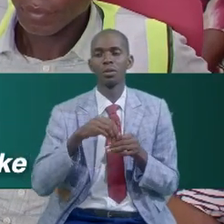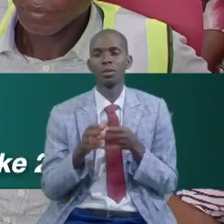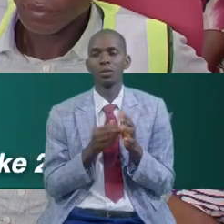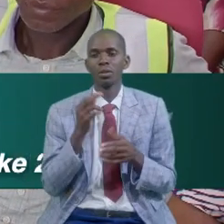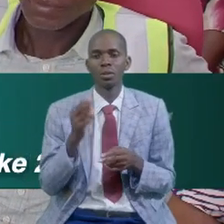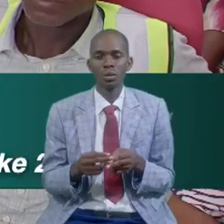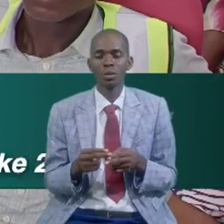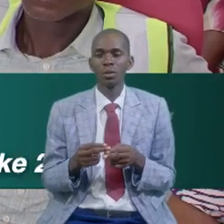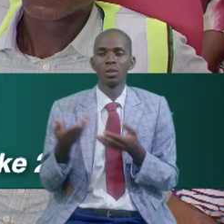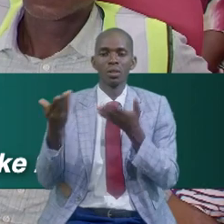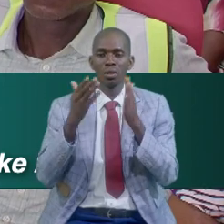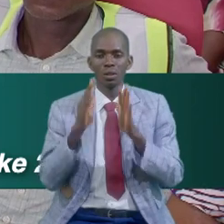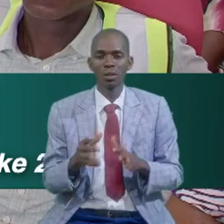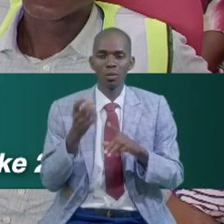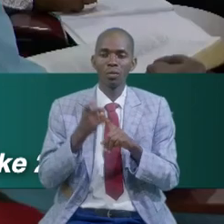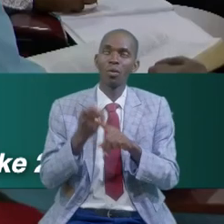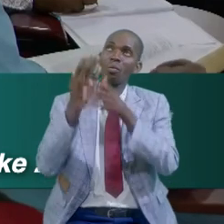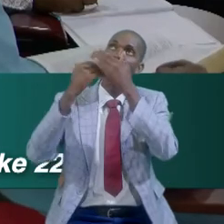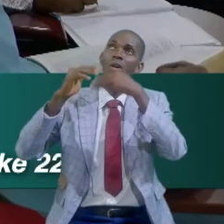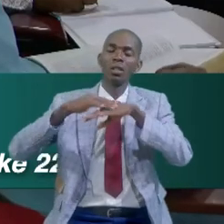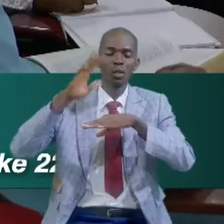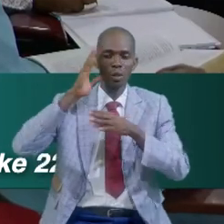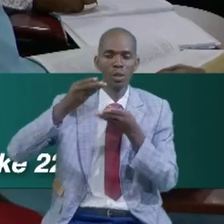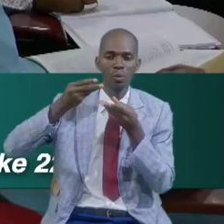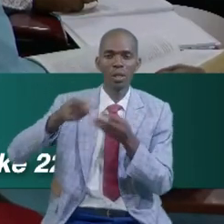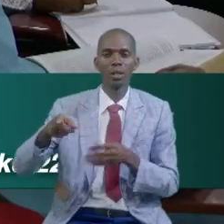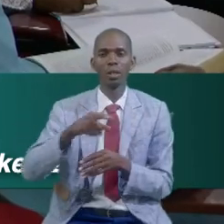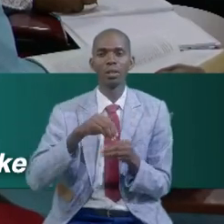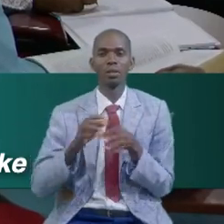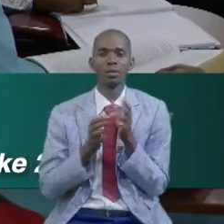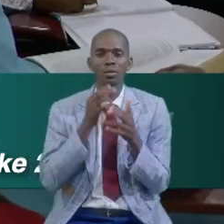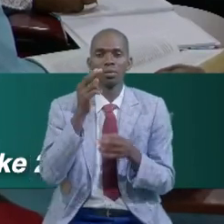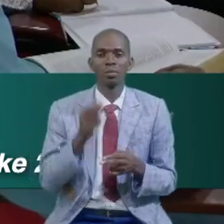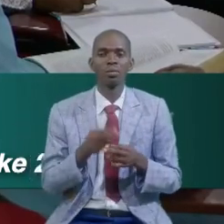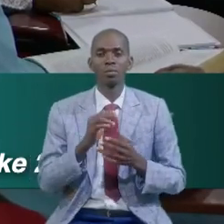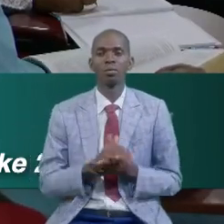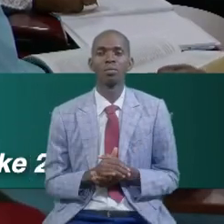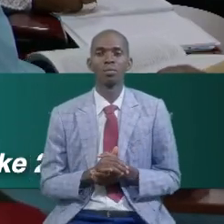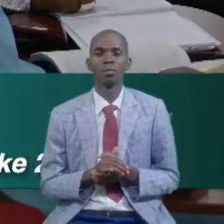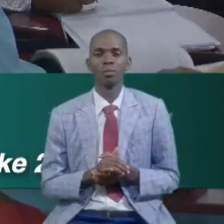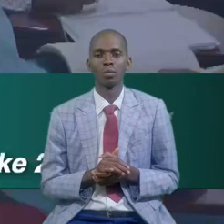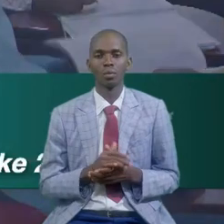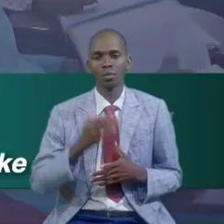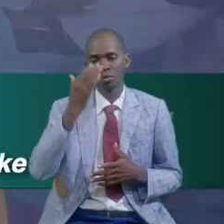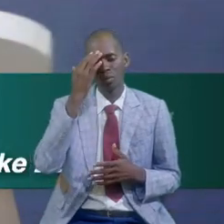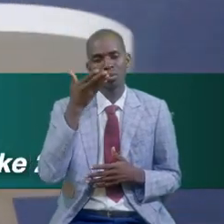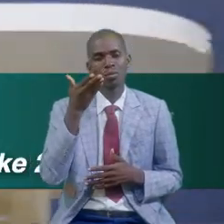Messenger from on high will feed you. You know, there are people that